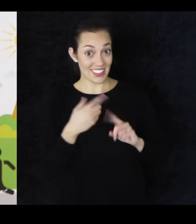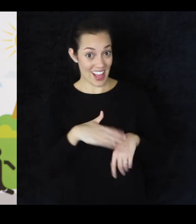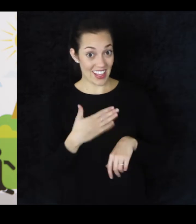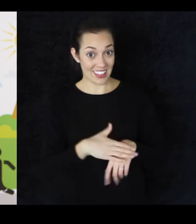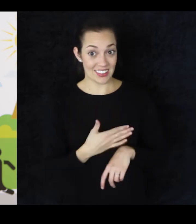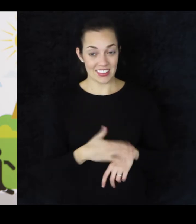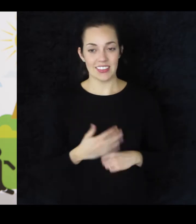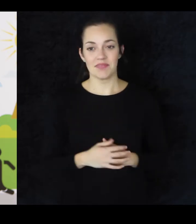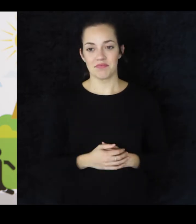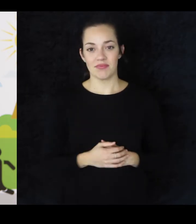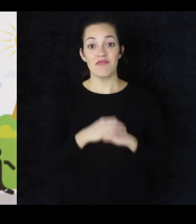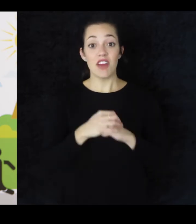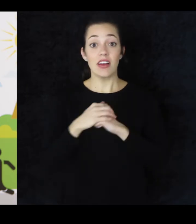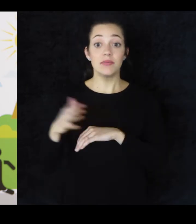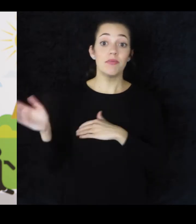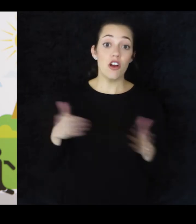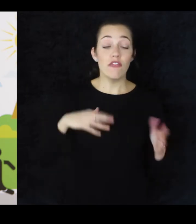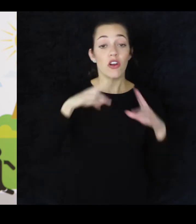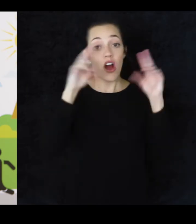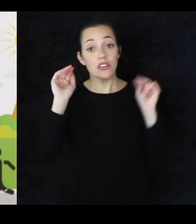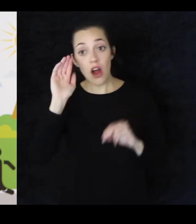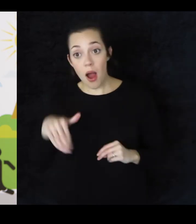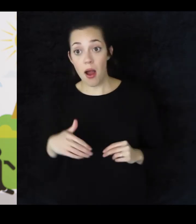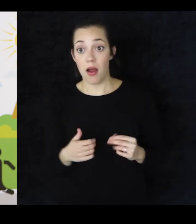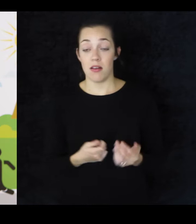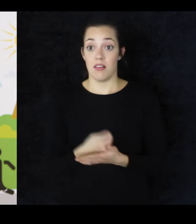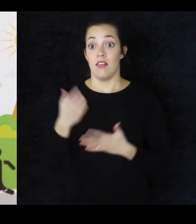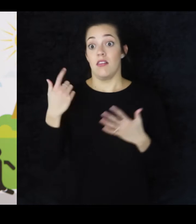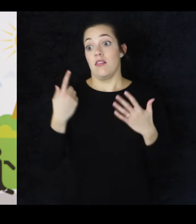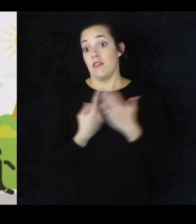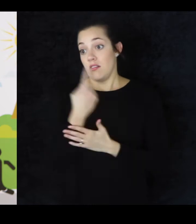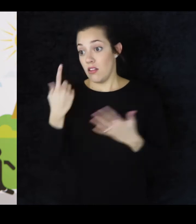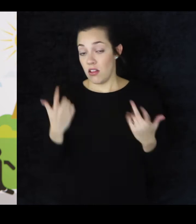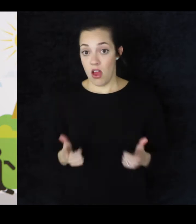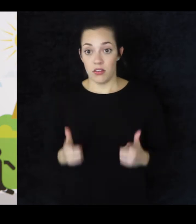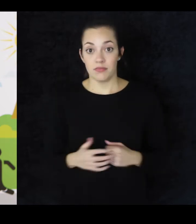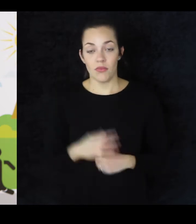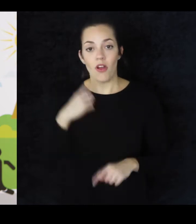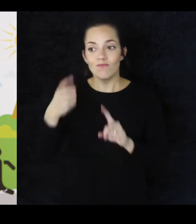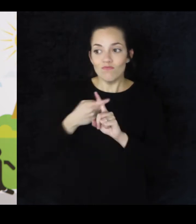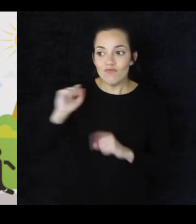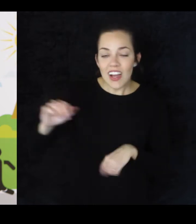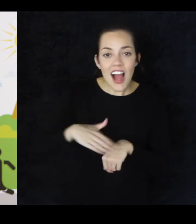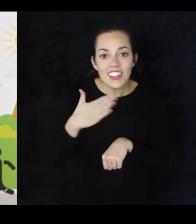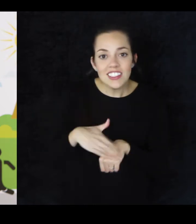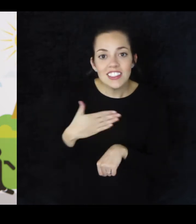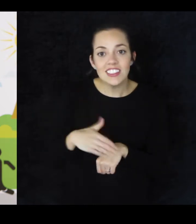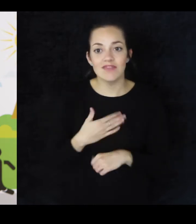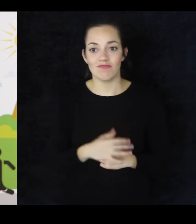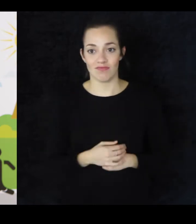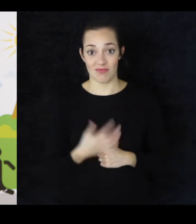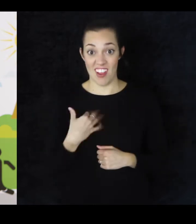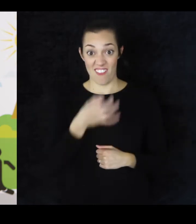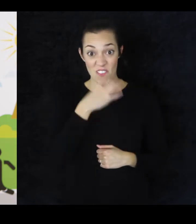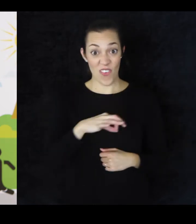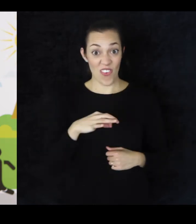Friends who have to move into nursing homes, or that seems to happen to me a lot, so I often take on their cats. So I actually have quite a few,